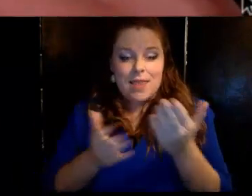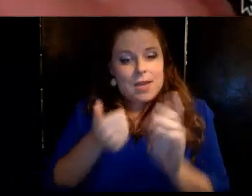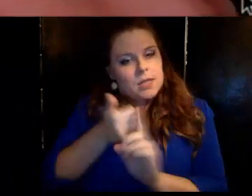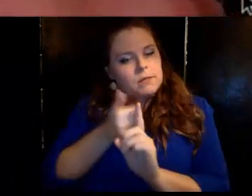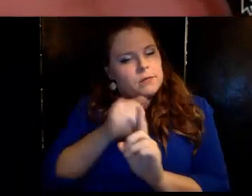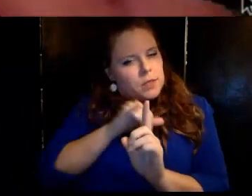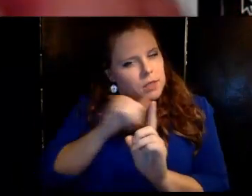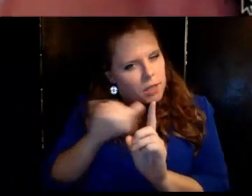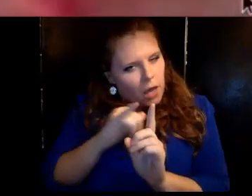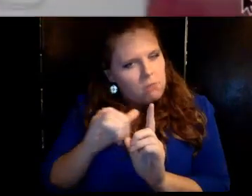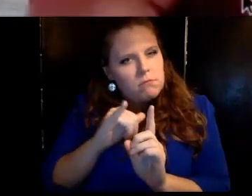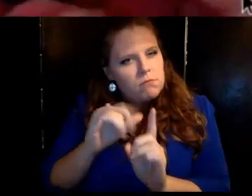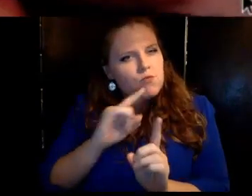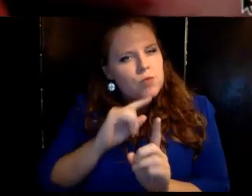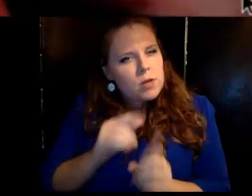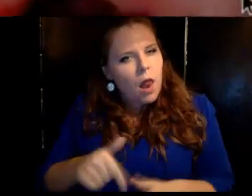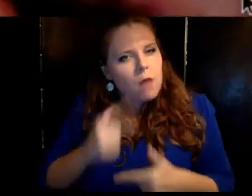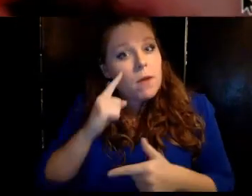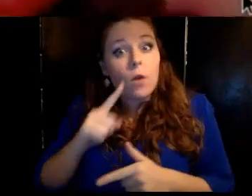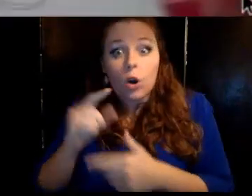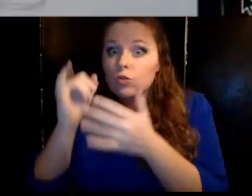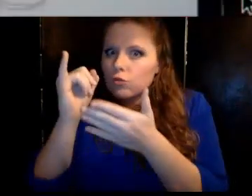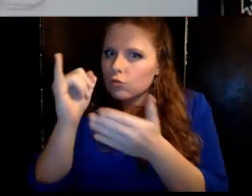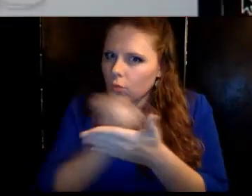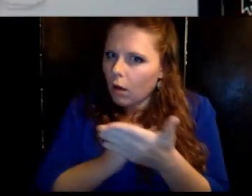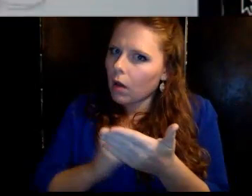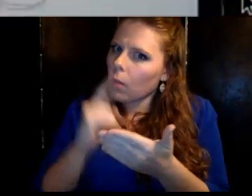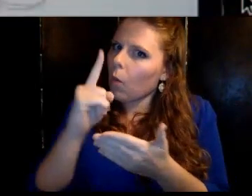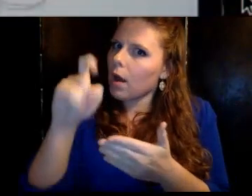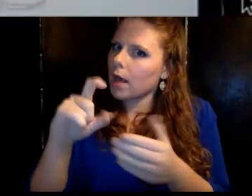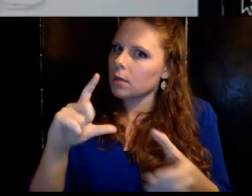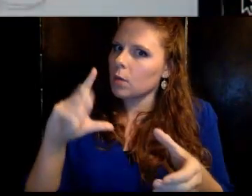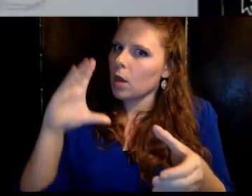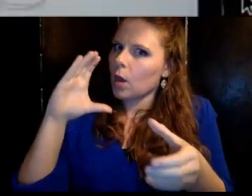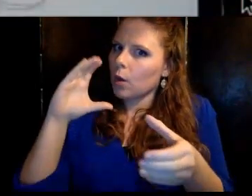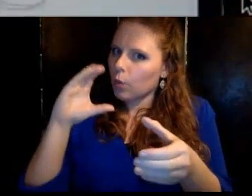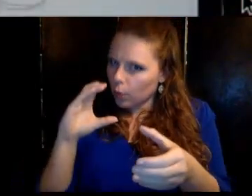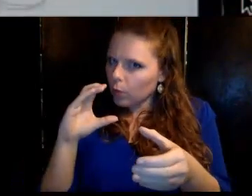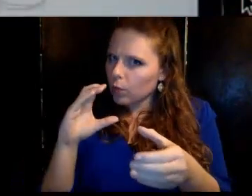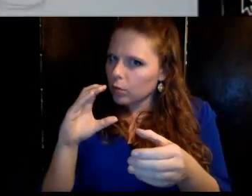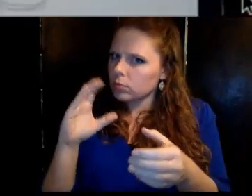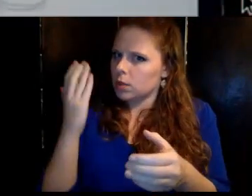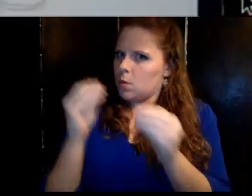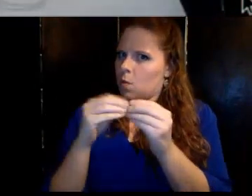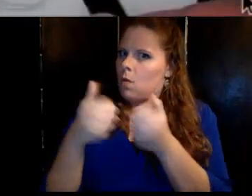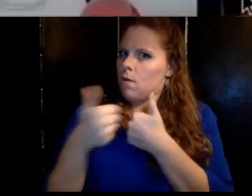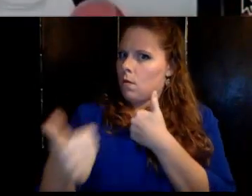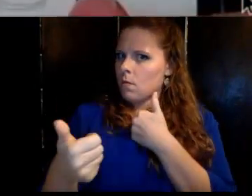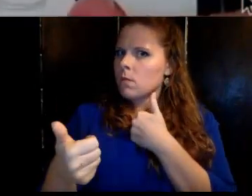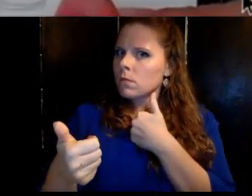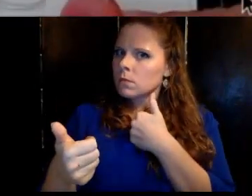in real life, but when I'm drawing them, I have to make the one smaller to make it look believable, to make it look like